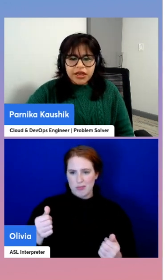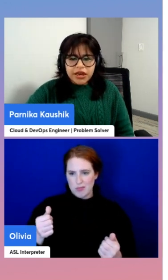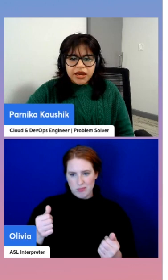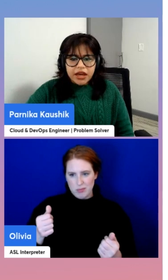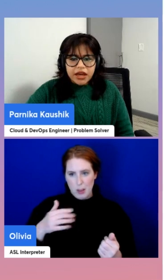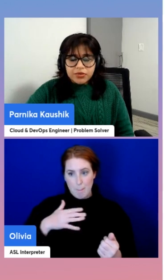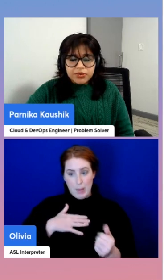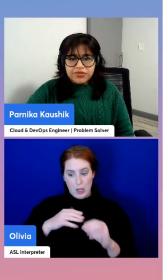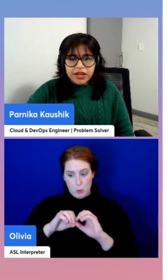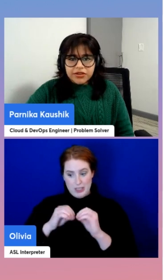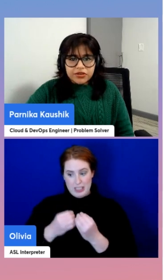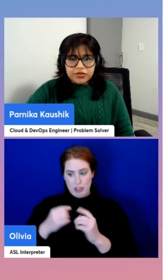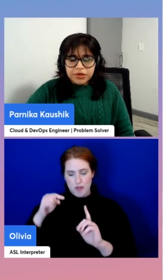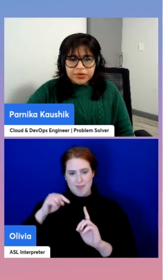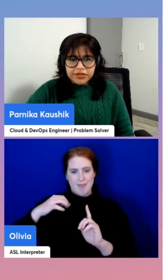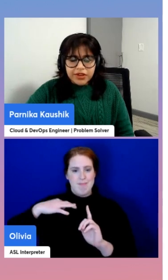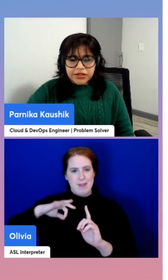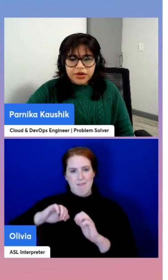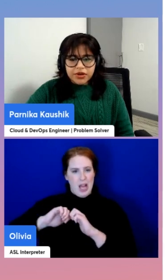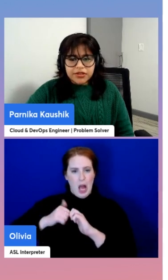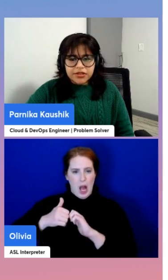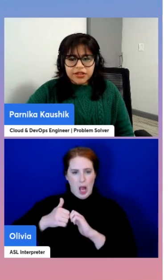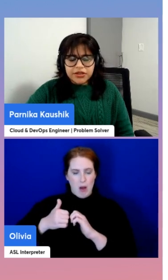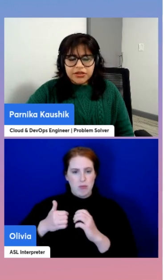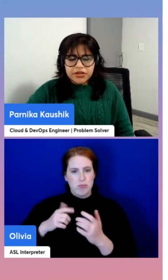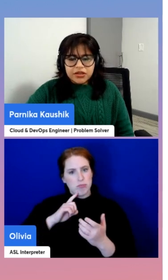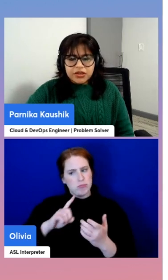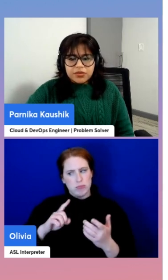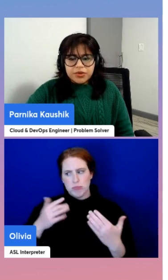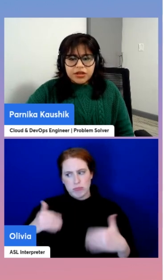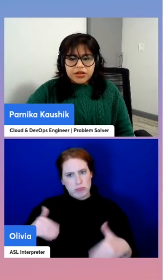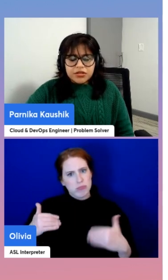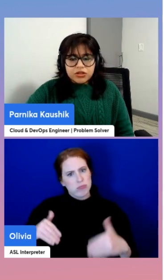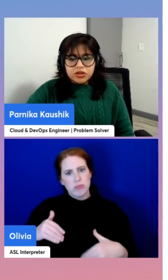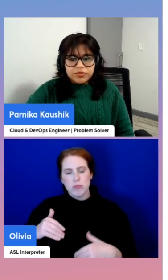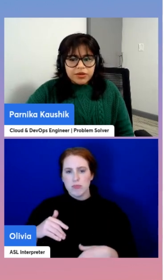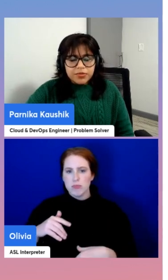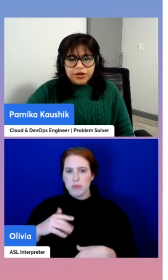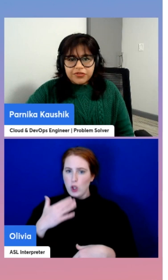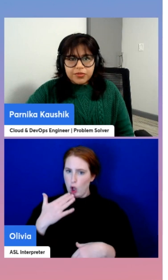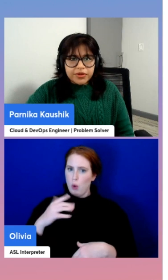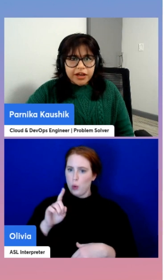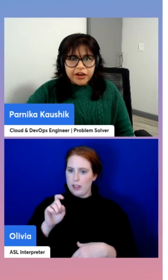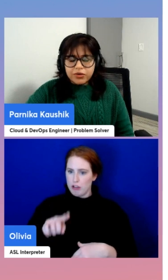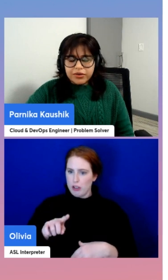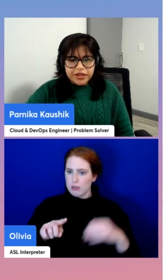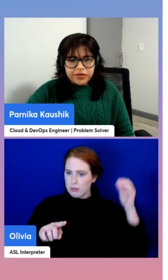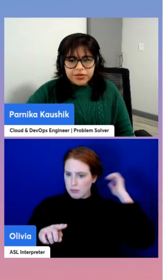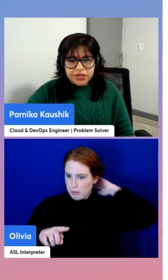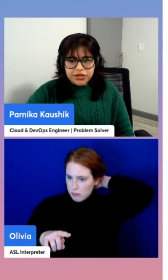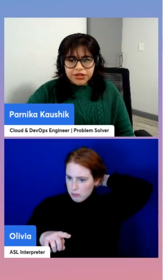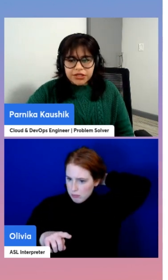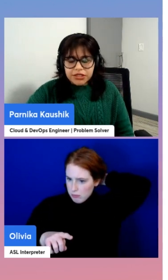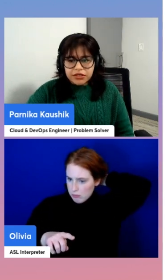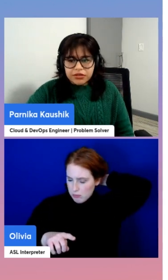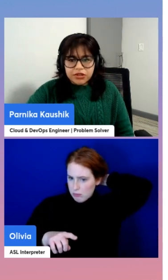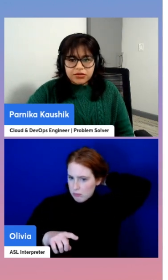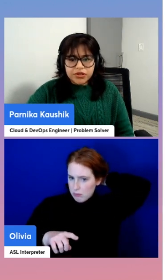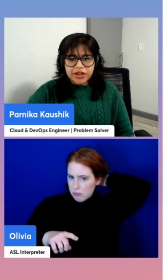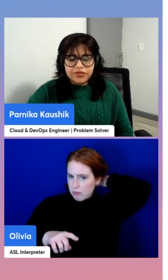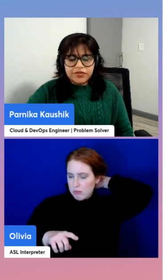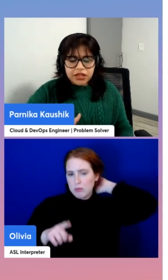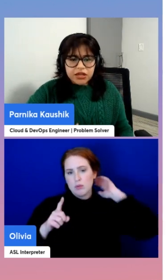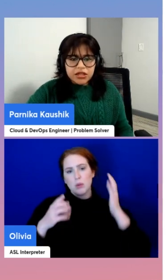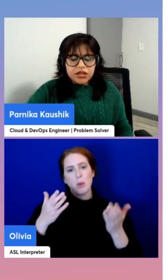organization? And it would be valid, completely valid to ask that. Because you may be part of a platform DevOps SRE